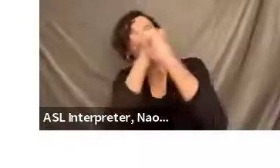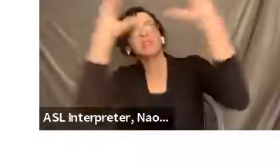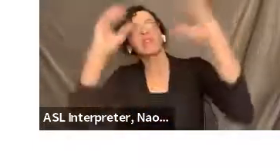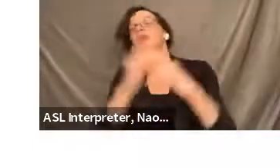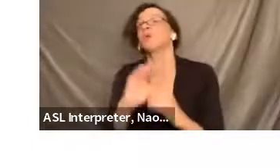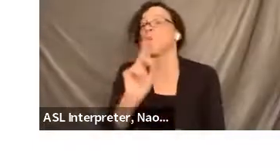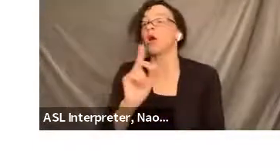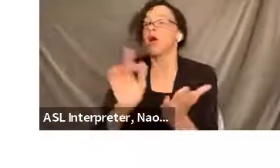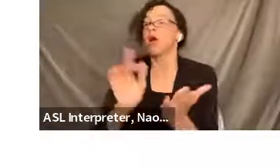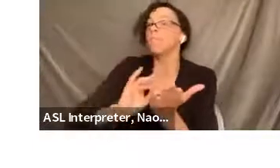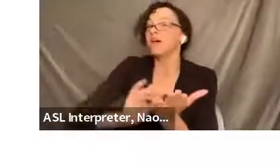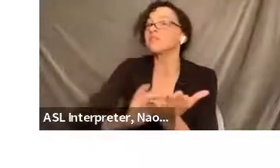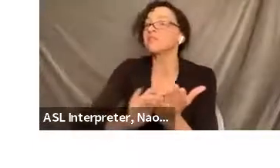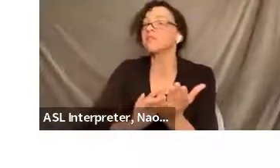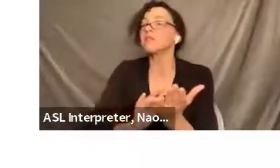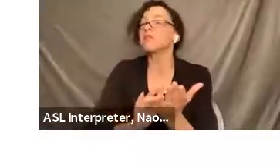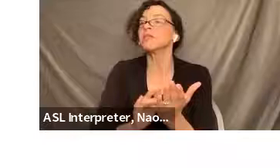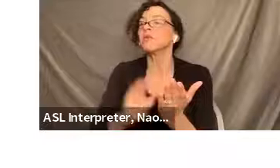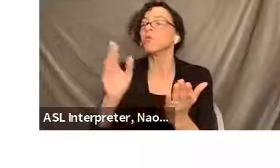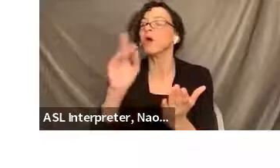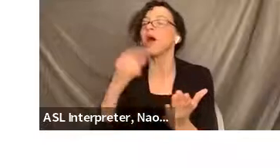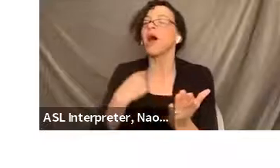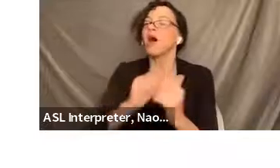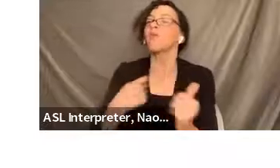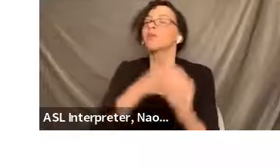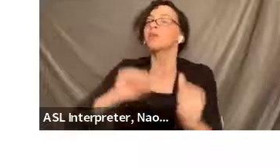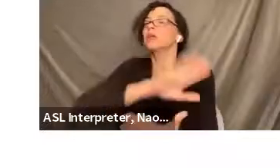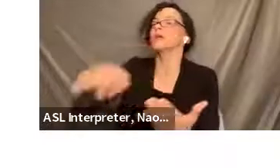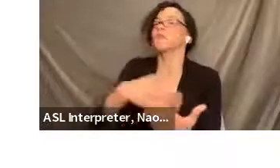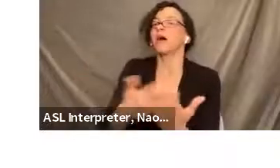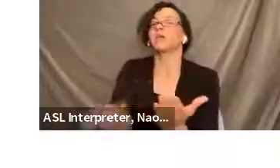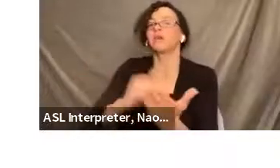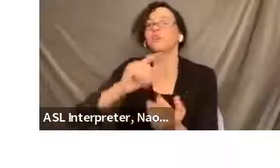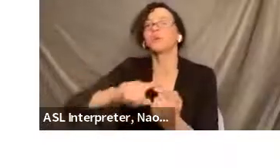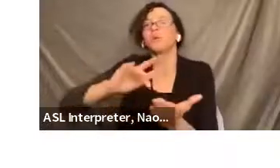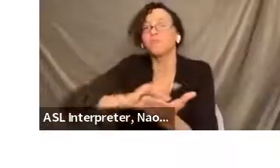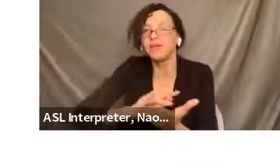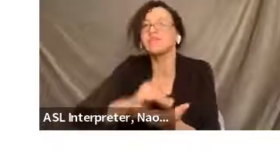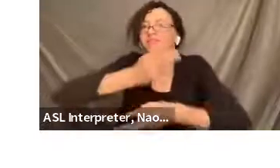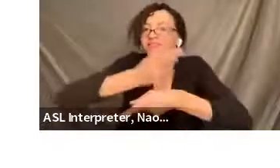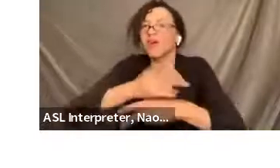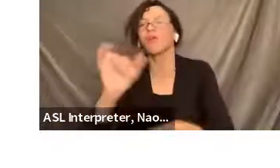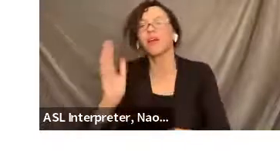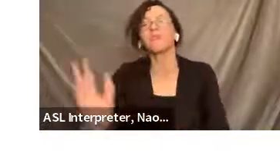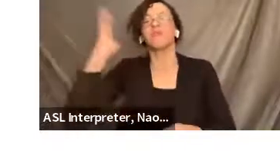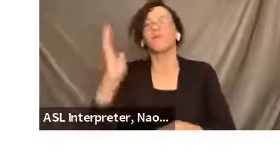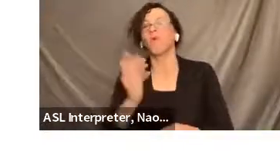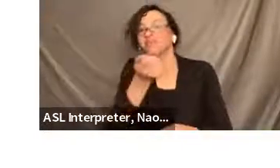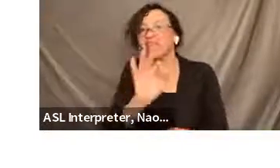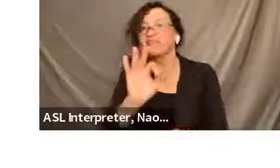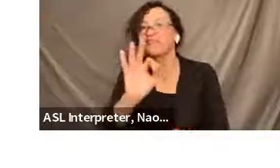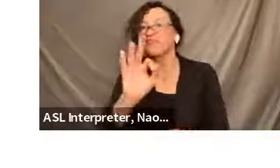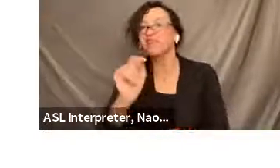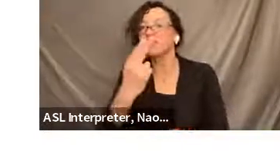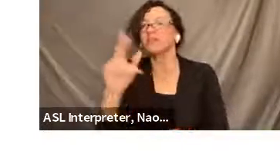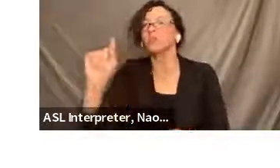early 20th century. We truly, in this system, will meet patients where they are. And this is a huge challenge because we all know in